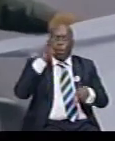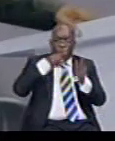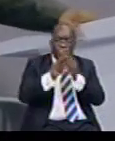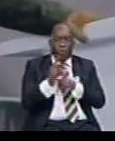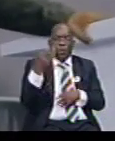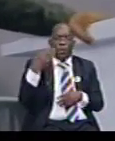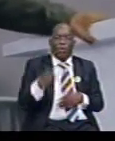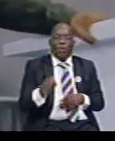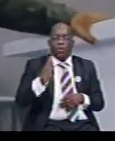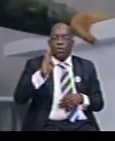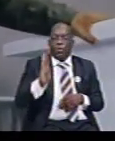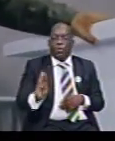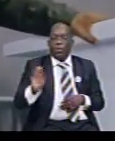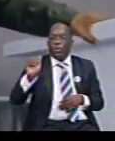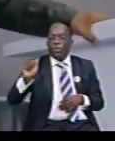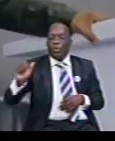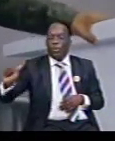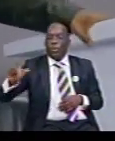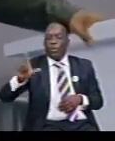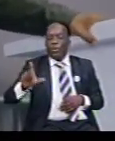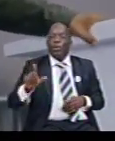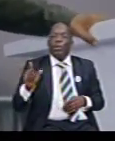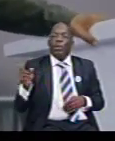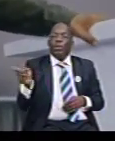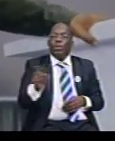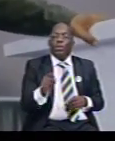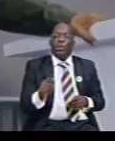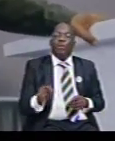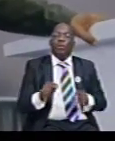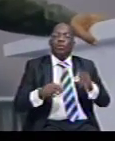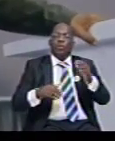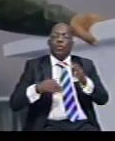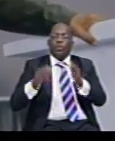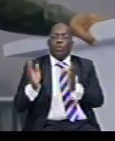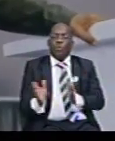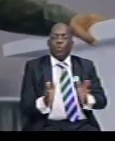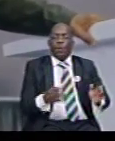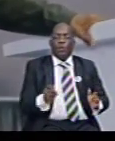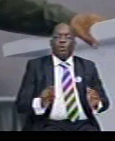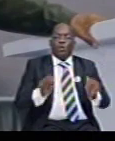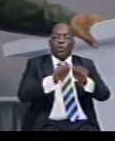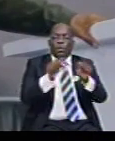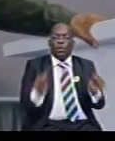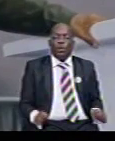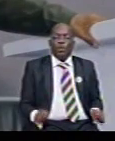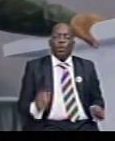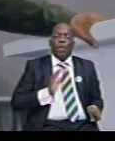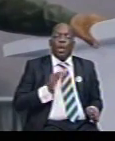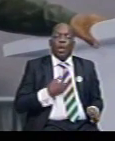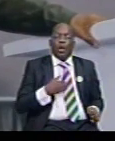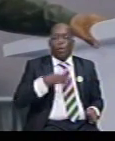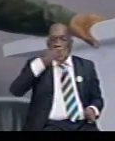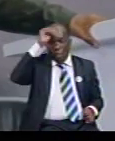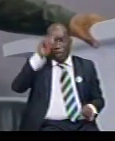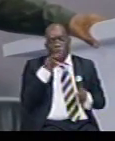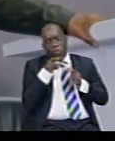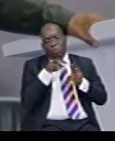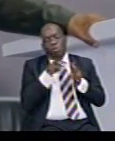Baal, they search the altar. And our man was looking at